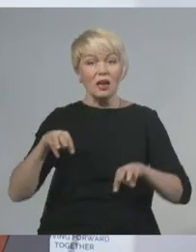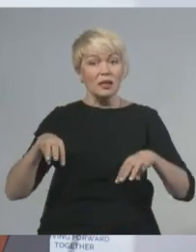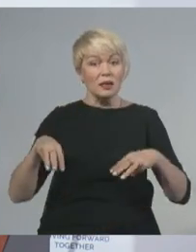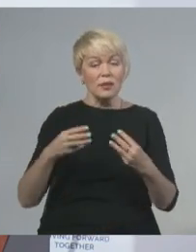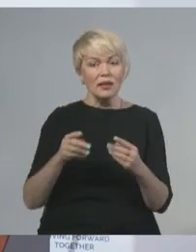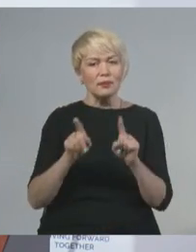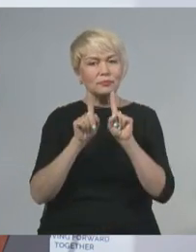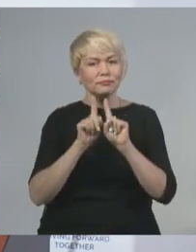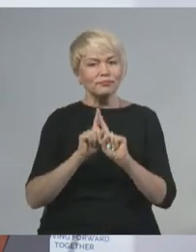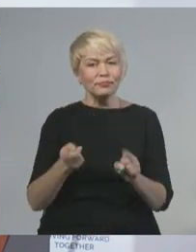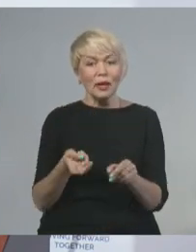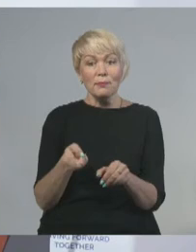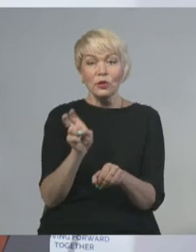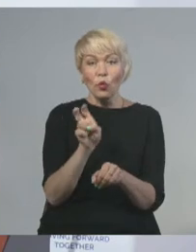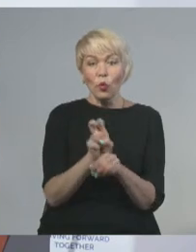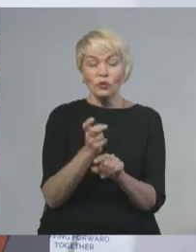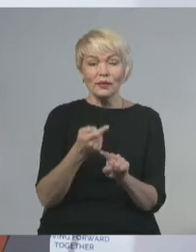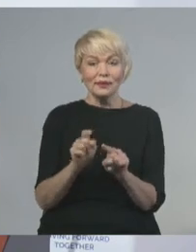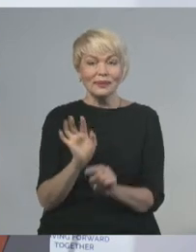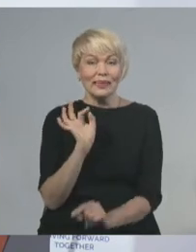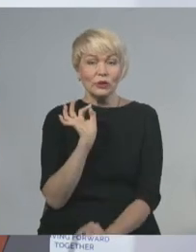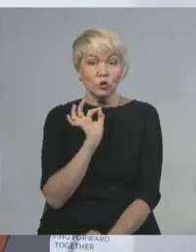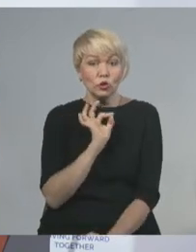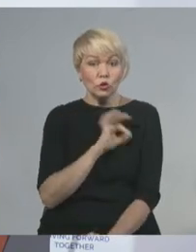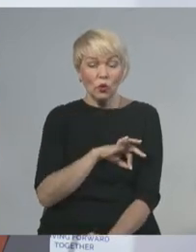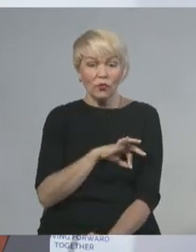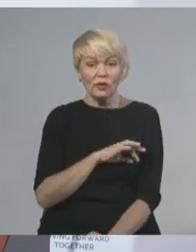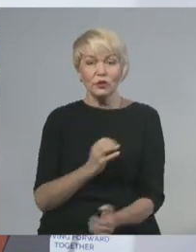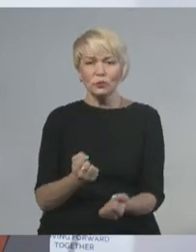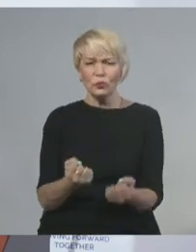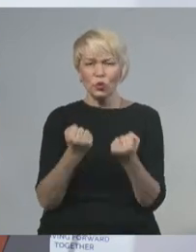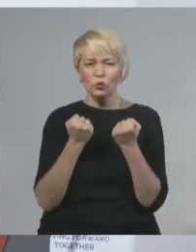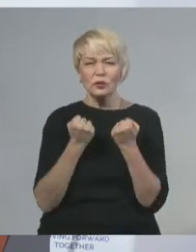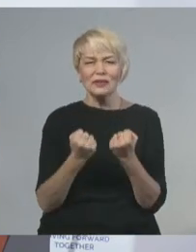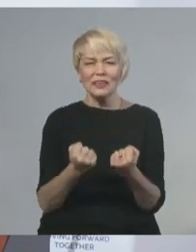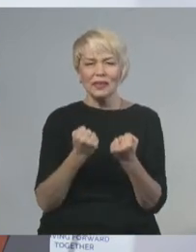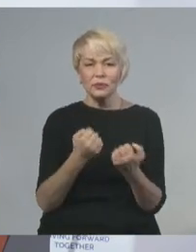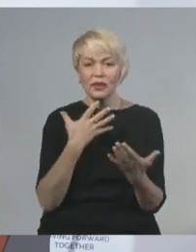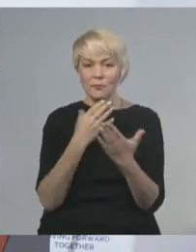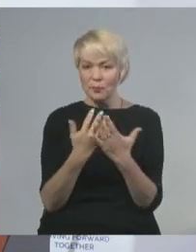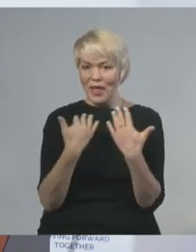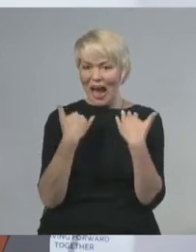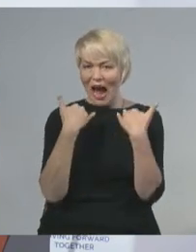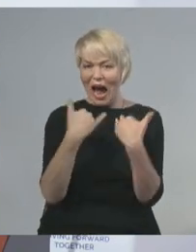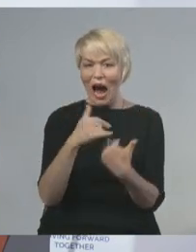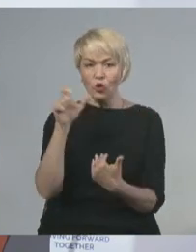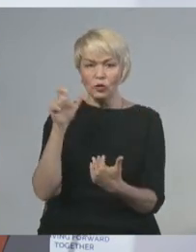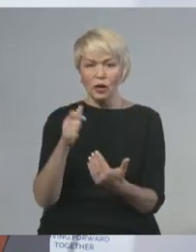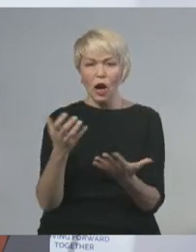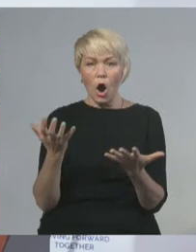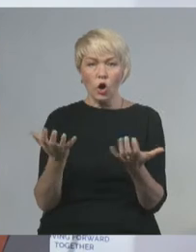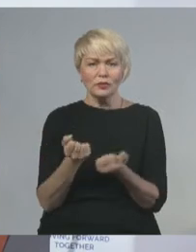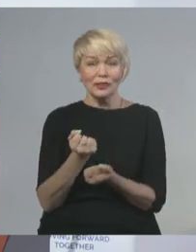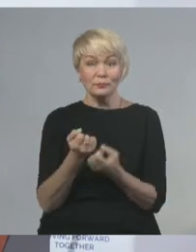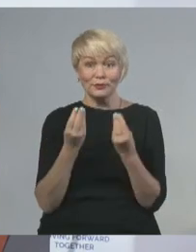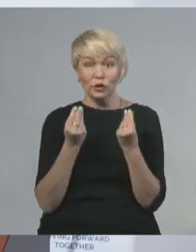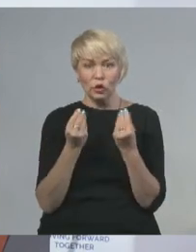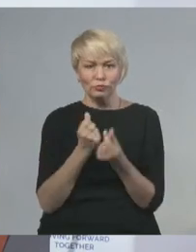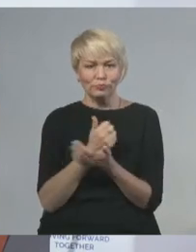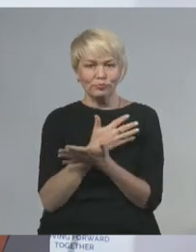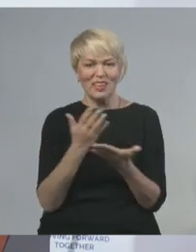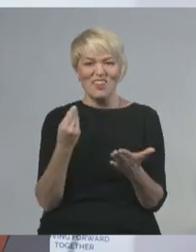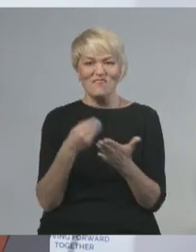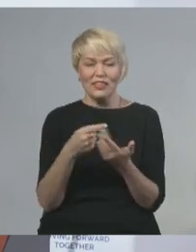using to keep their audience maybe to get more money get more funds and to overcome the